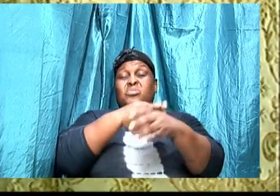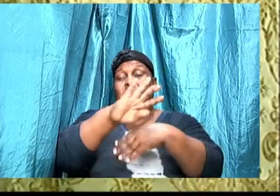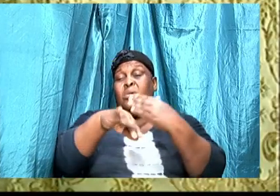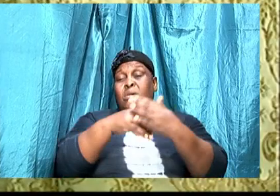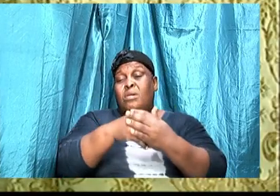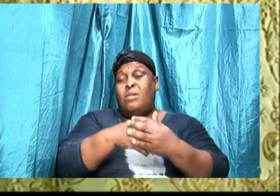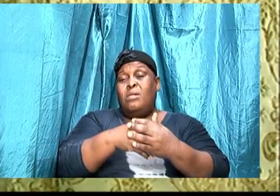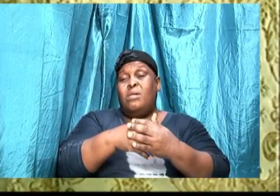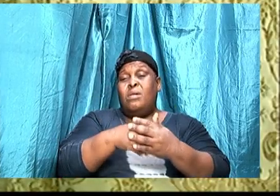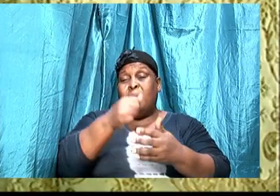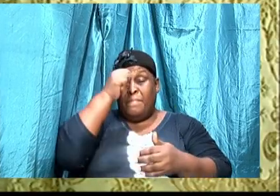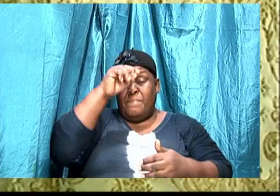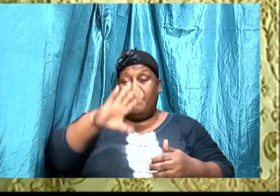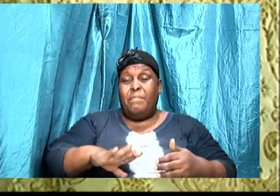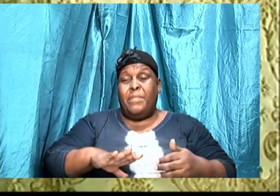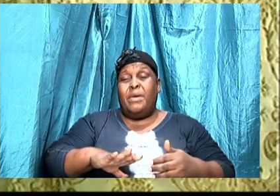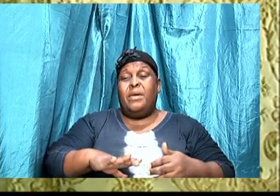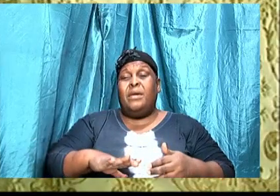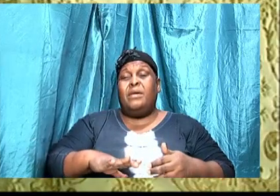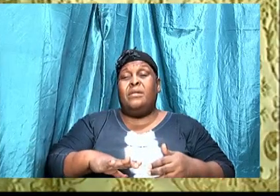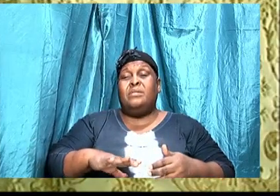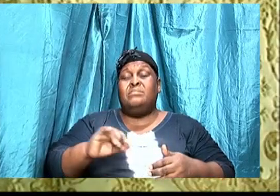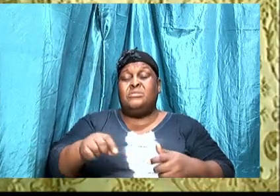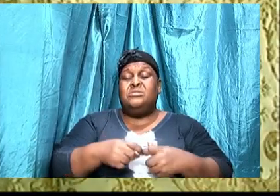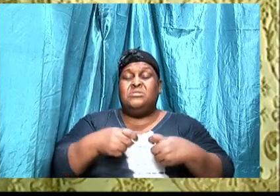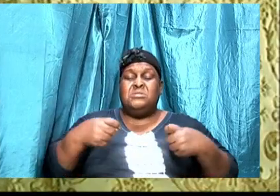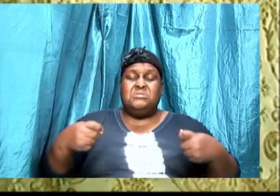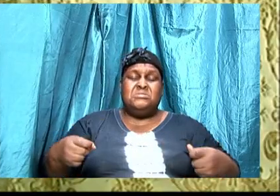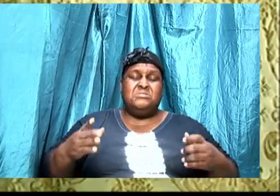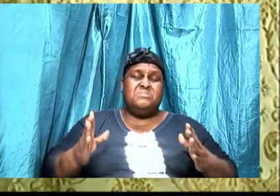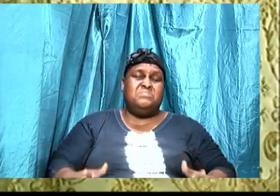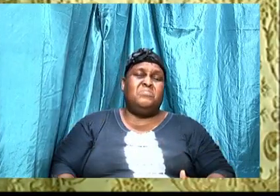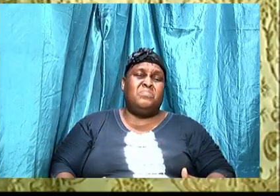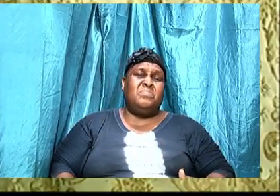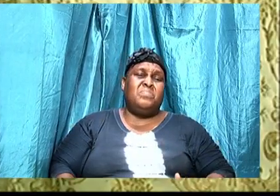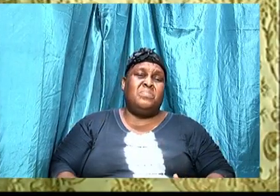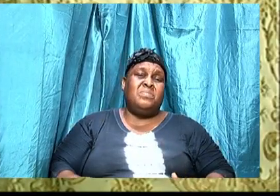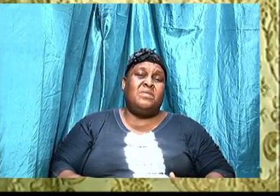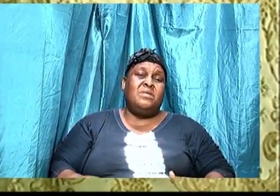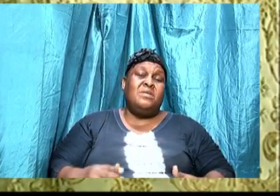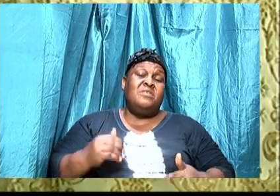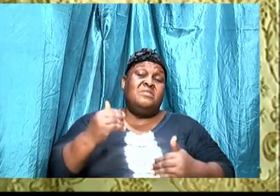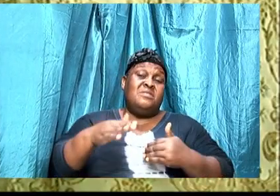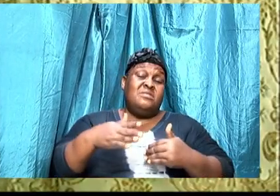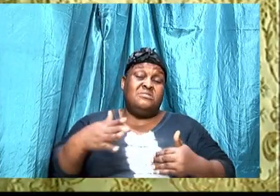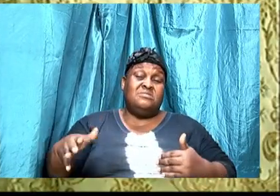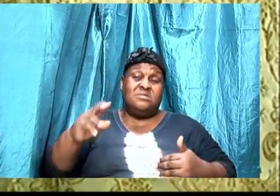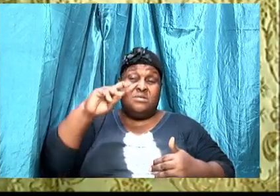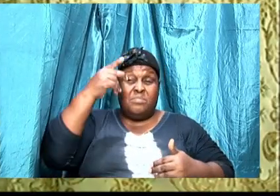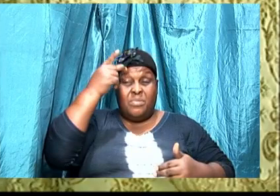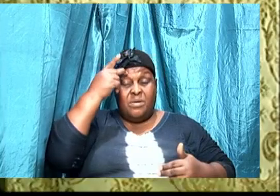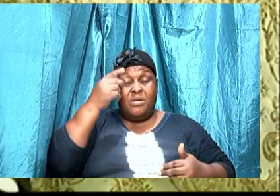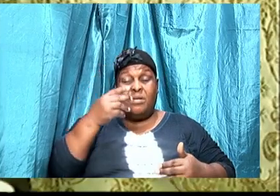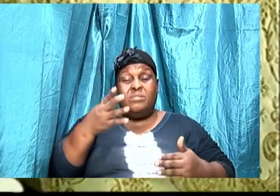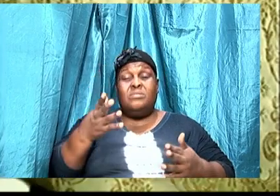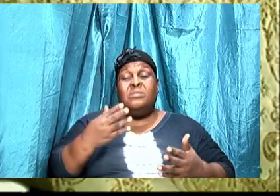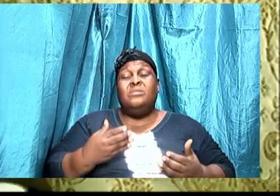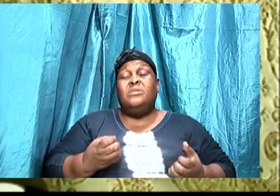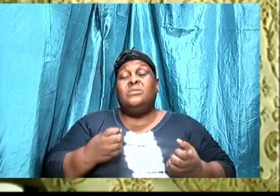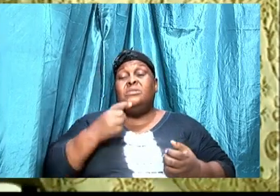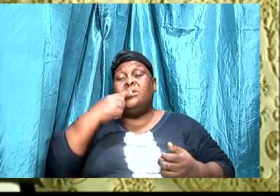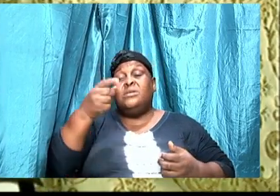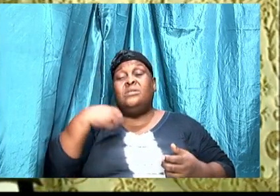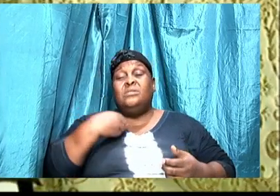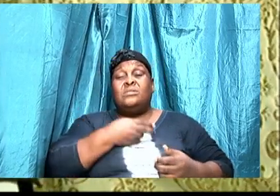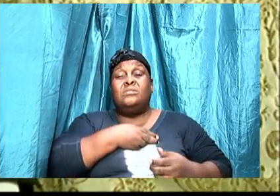that Paul attempt to do is to show or to reveal the salvation